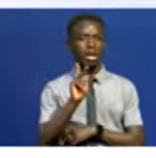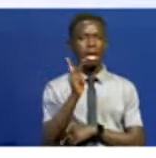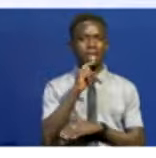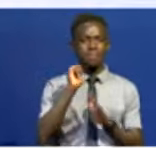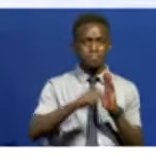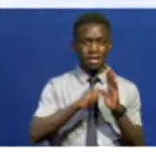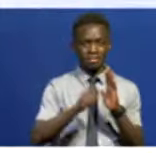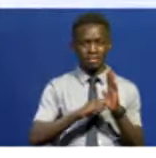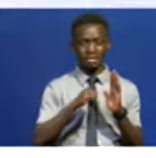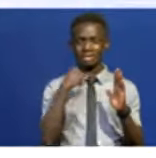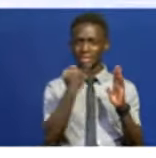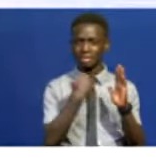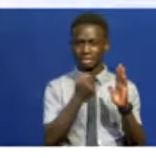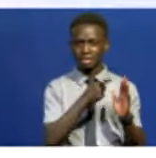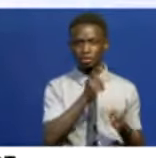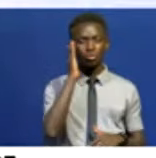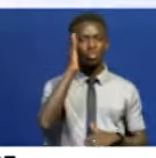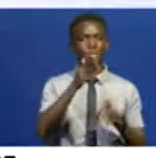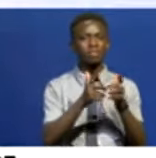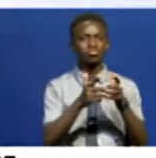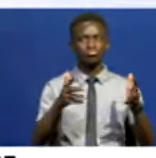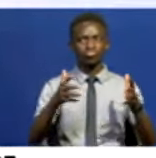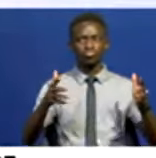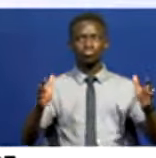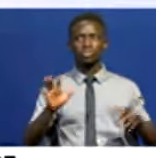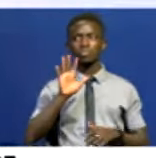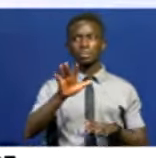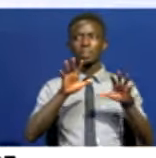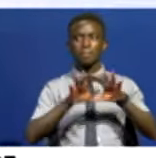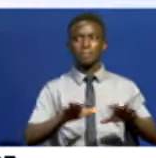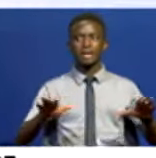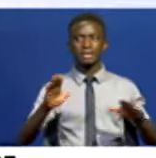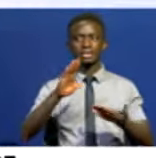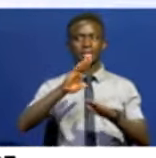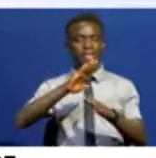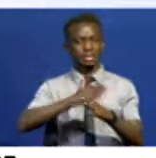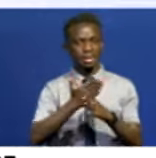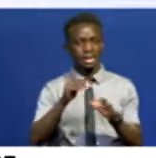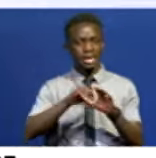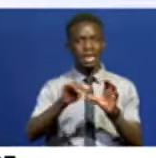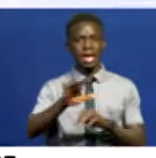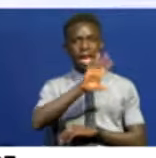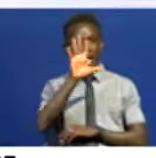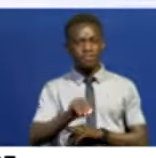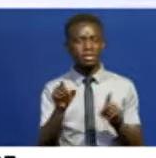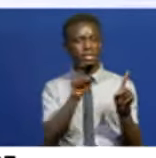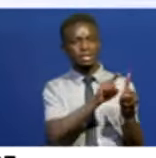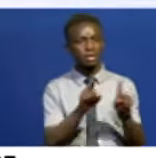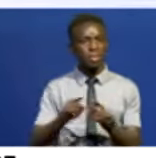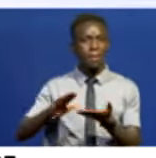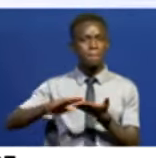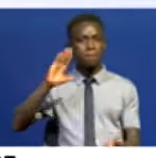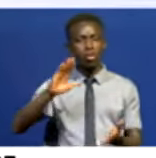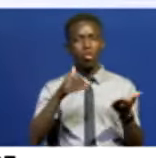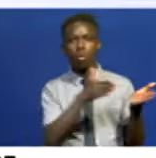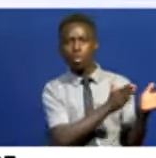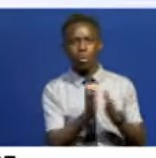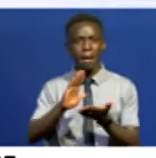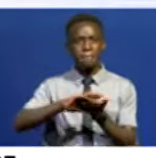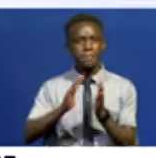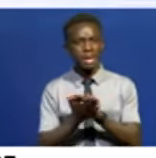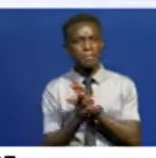industry will expand its market share in Africa as more opportunities become available as